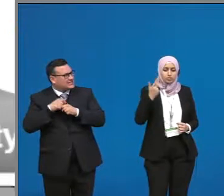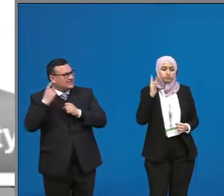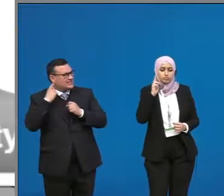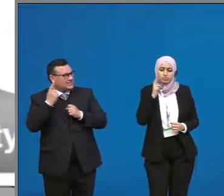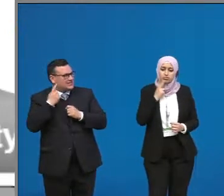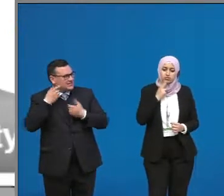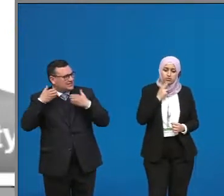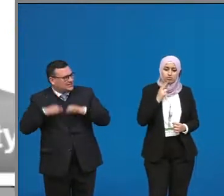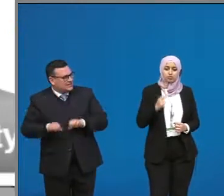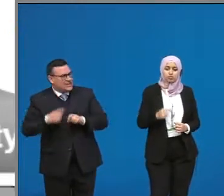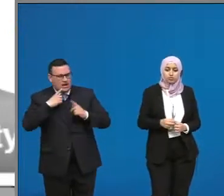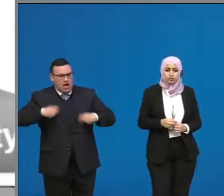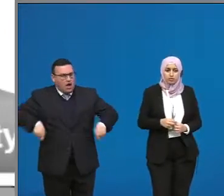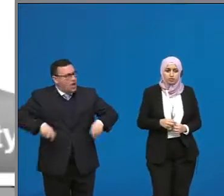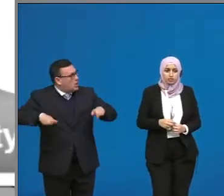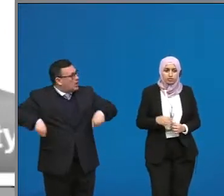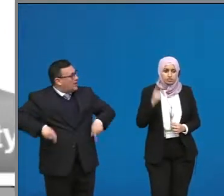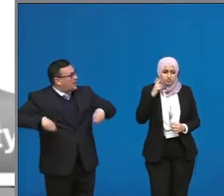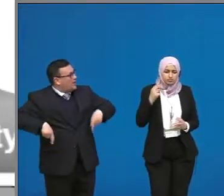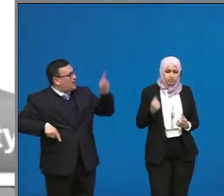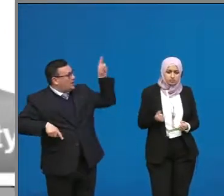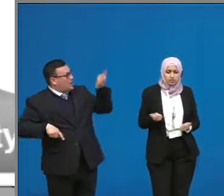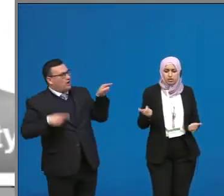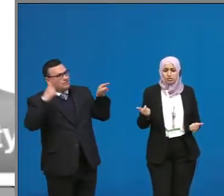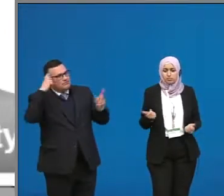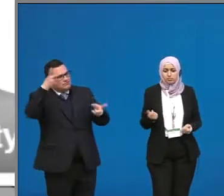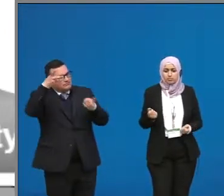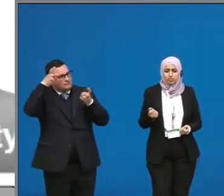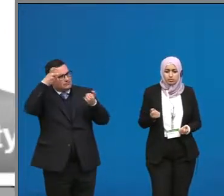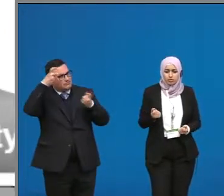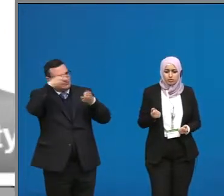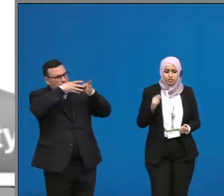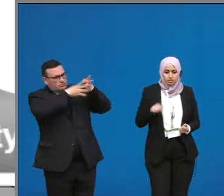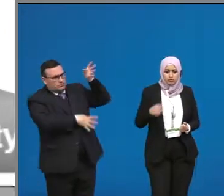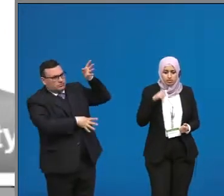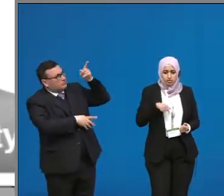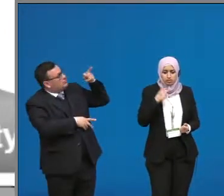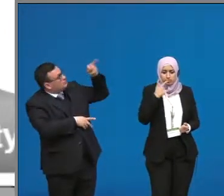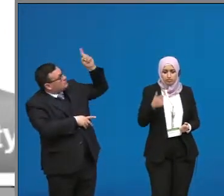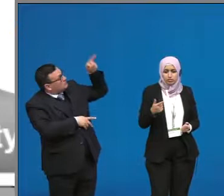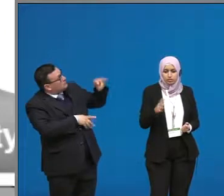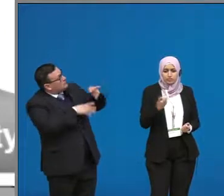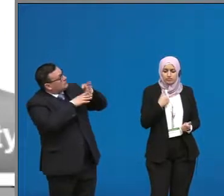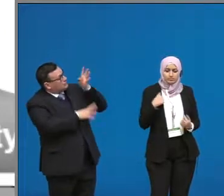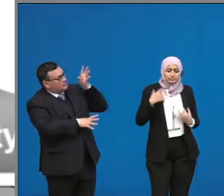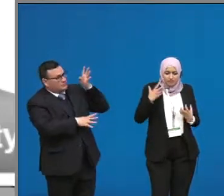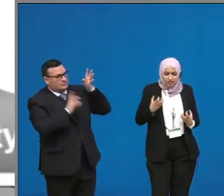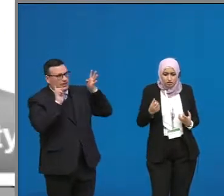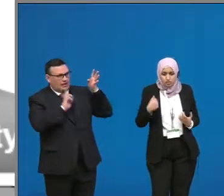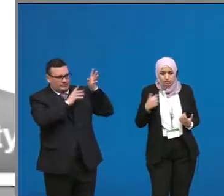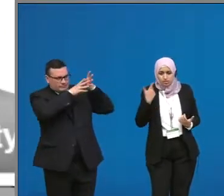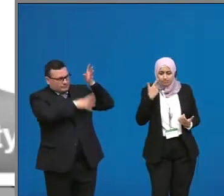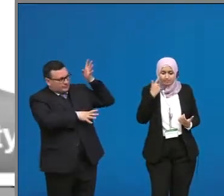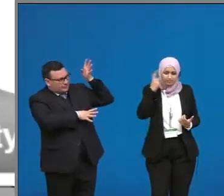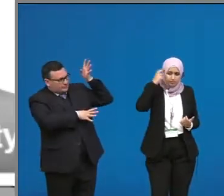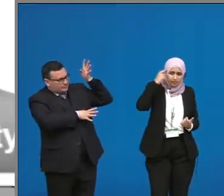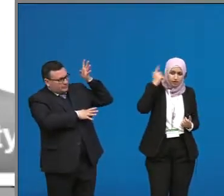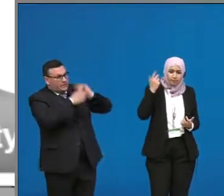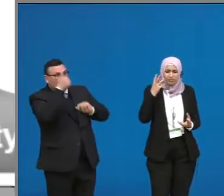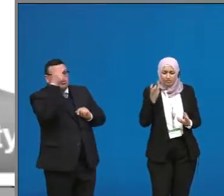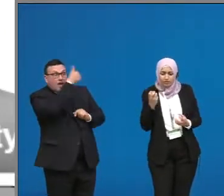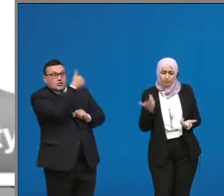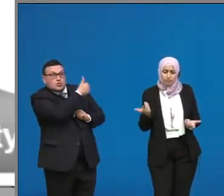the wheelchair user, and the cognitive disability. However, each one of